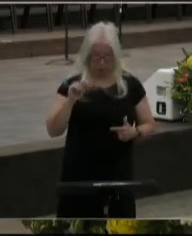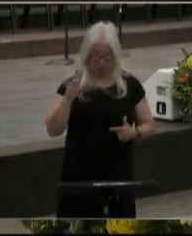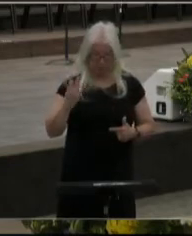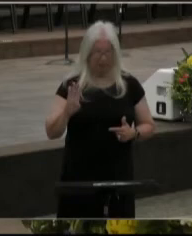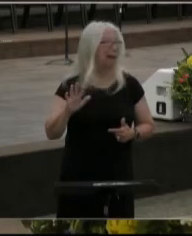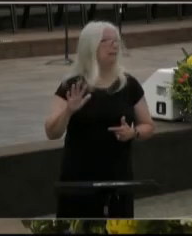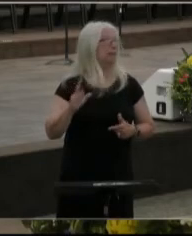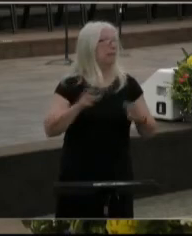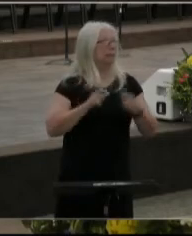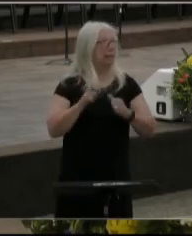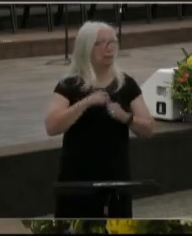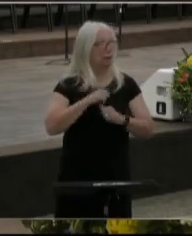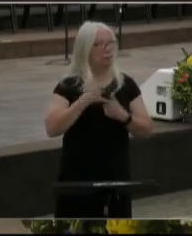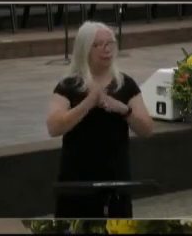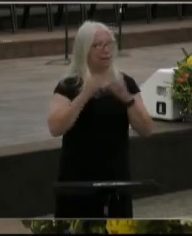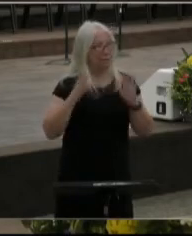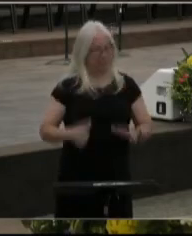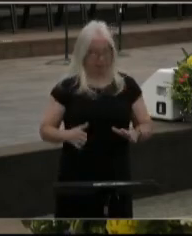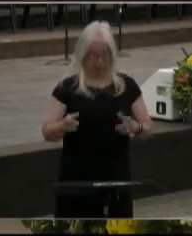5,